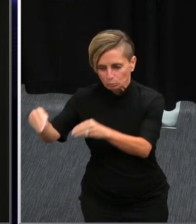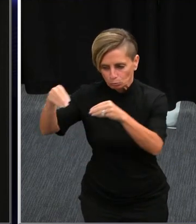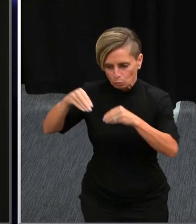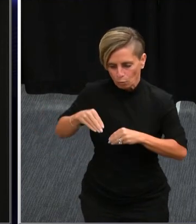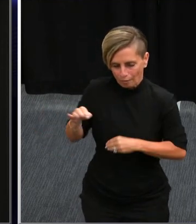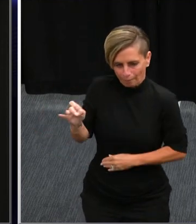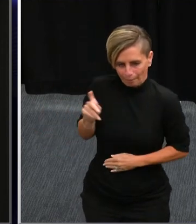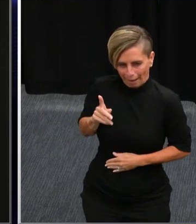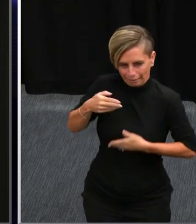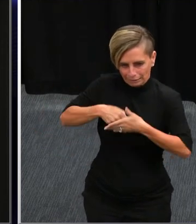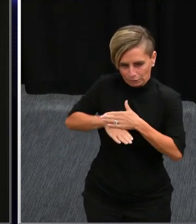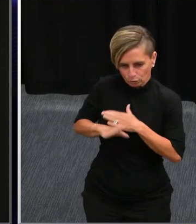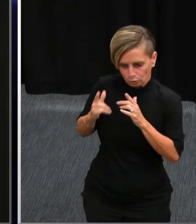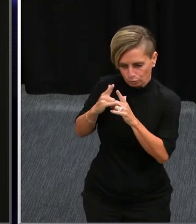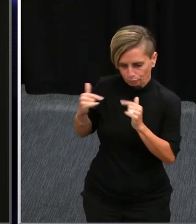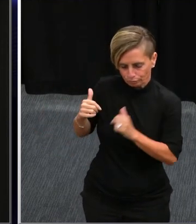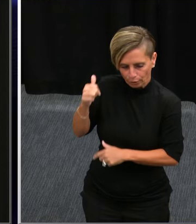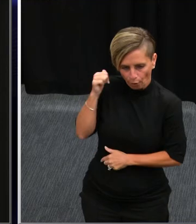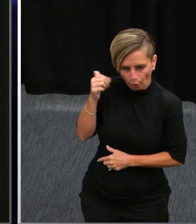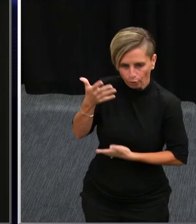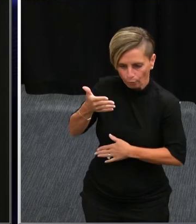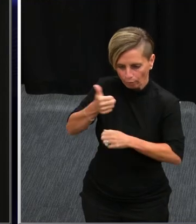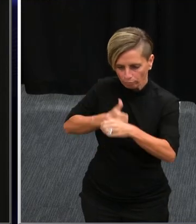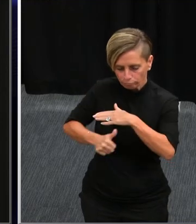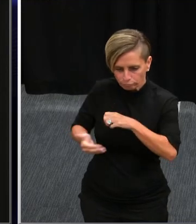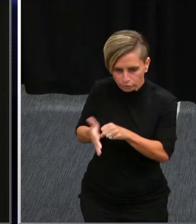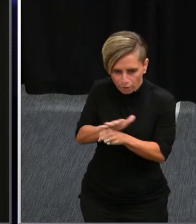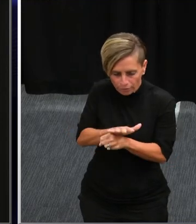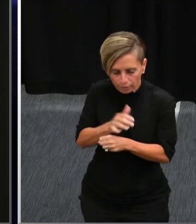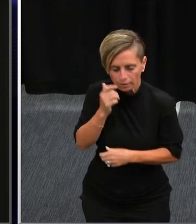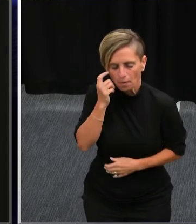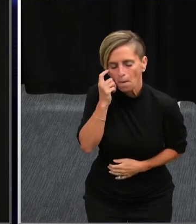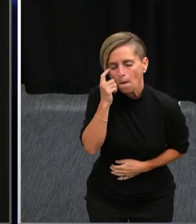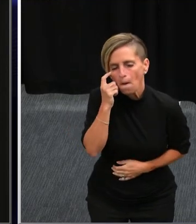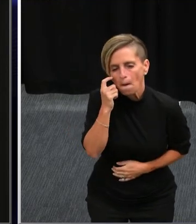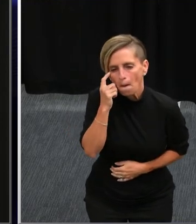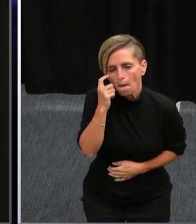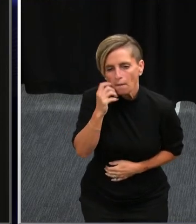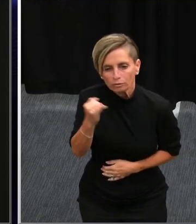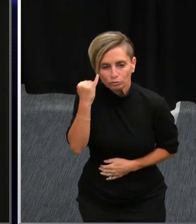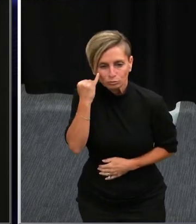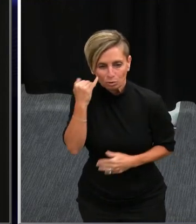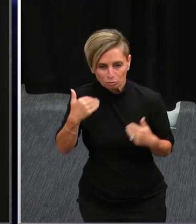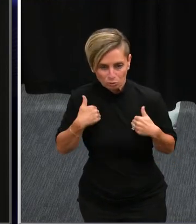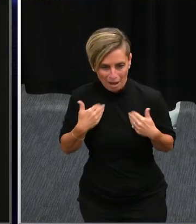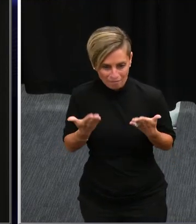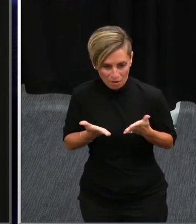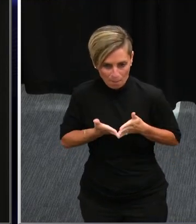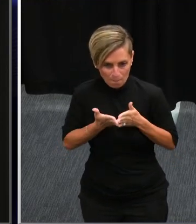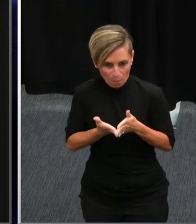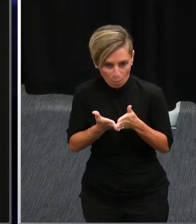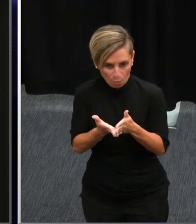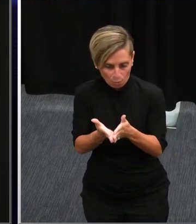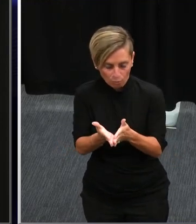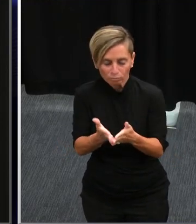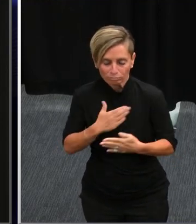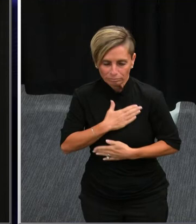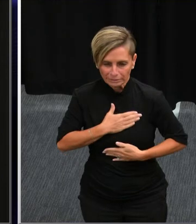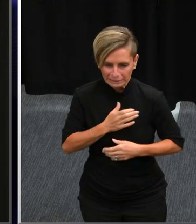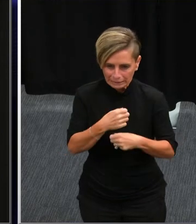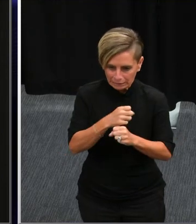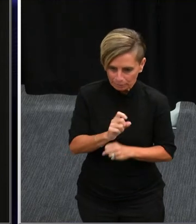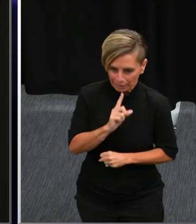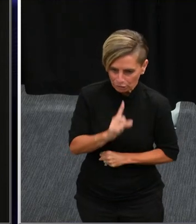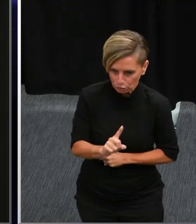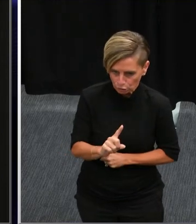into your yard undercover. If you have a boat, this is the time to make sure that it is secured. So make sure you've got some